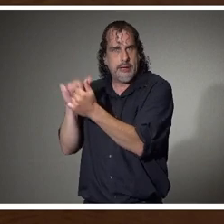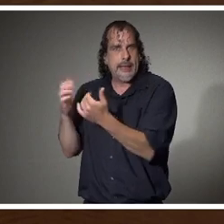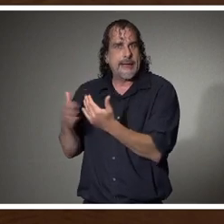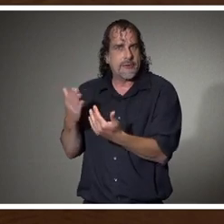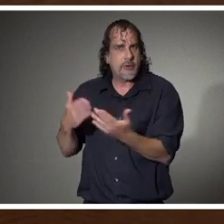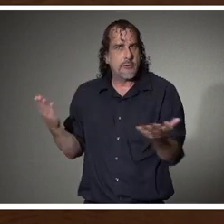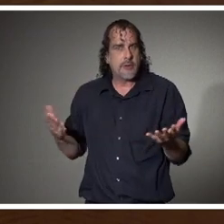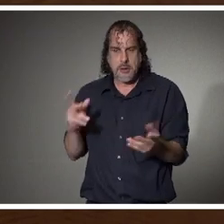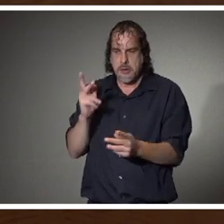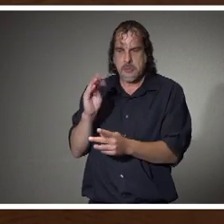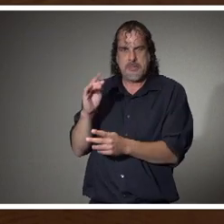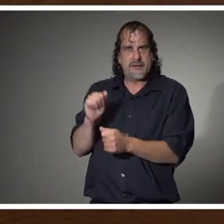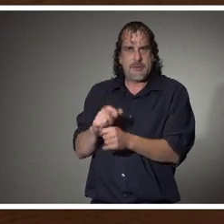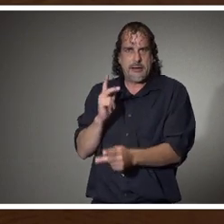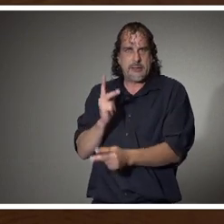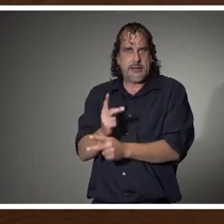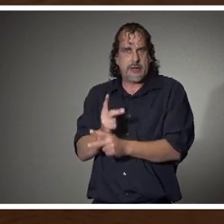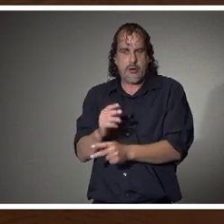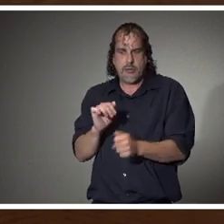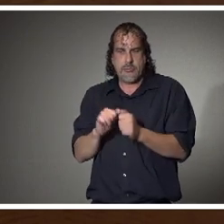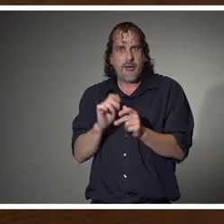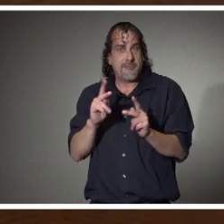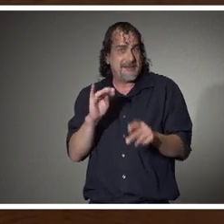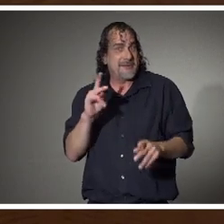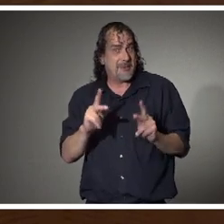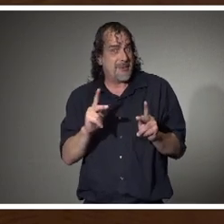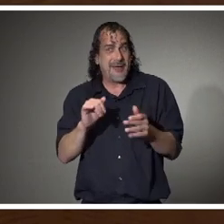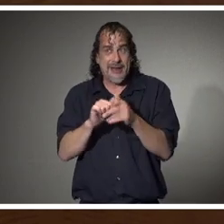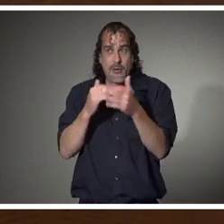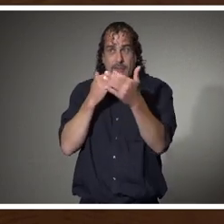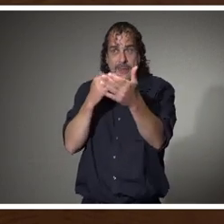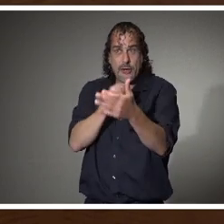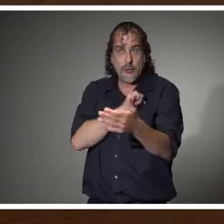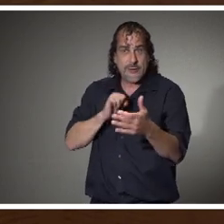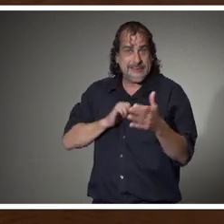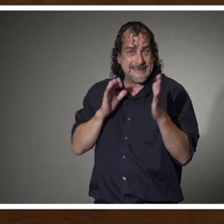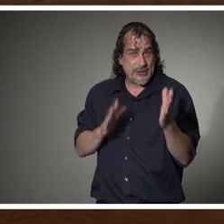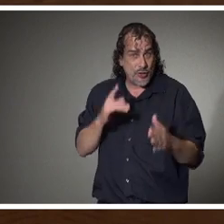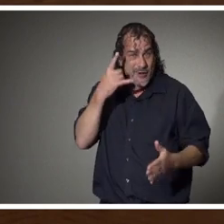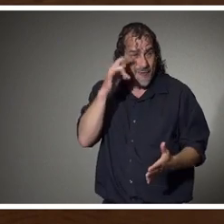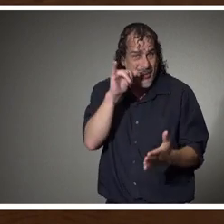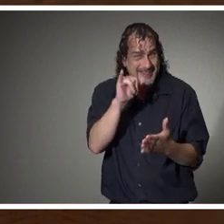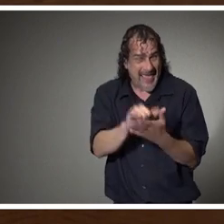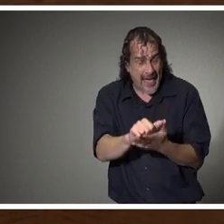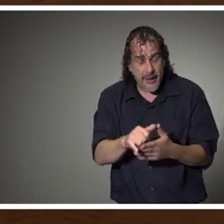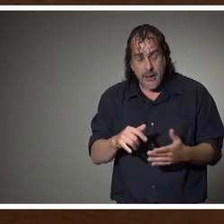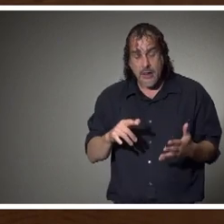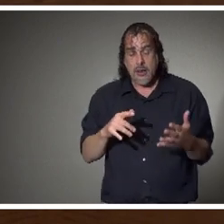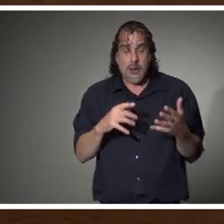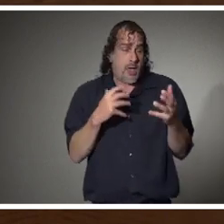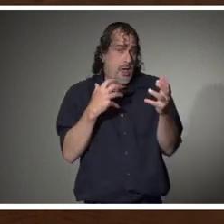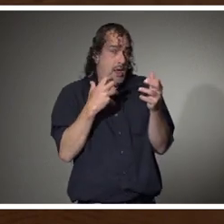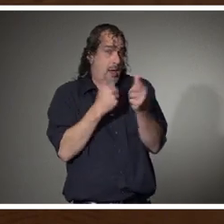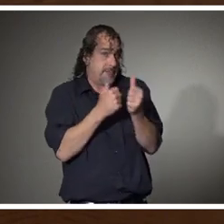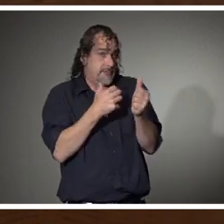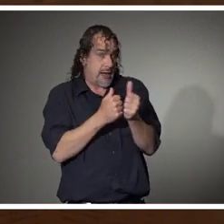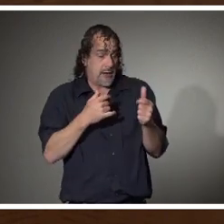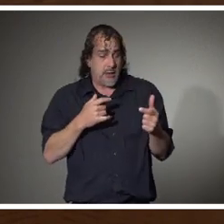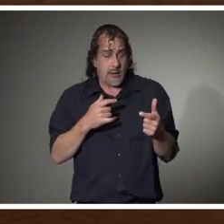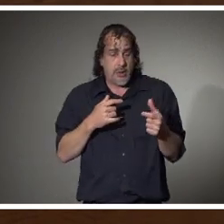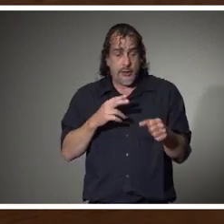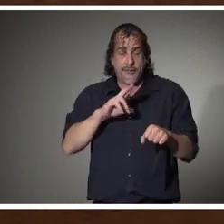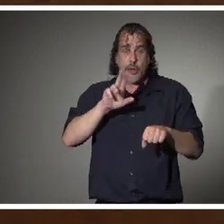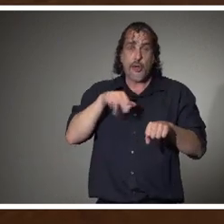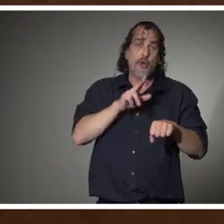Mississippians taking care of Mississippians. So I want to thank you for that, sir. Just to give you a quick update of kind of the normal state